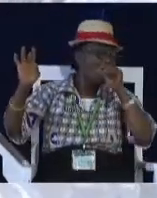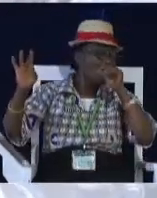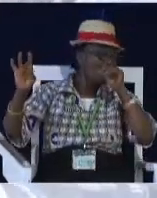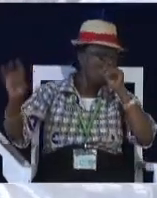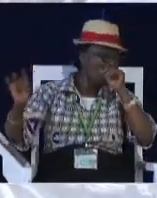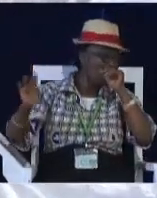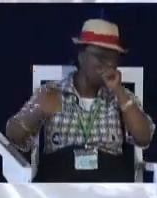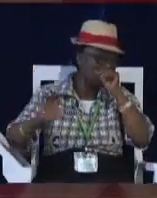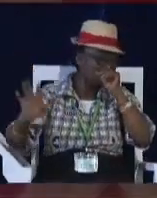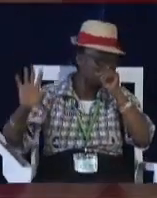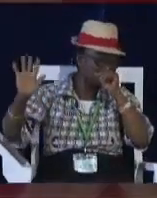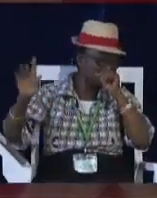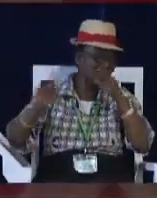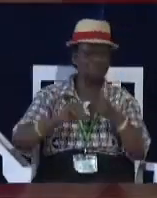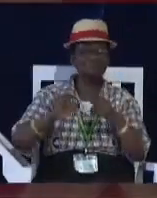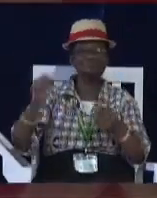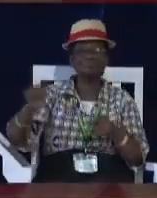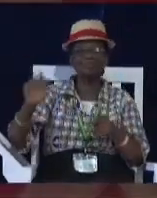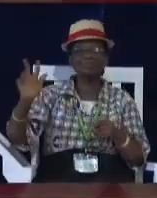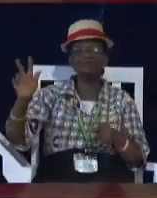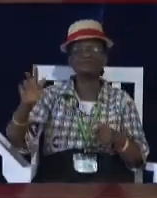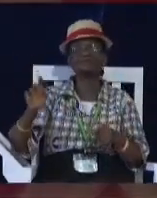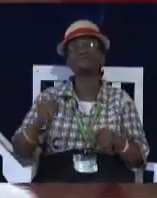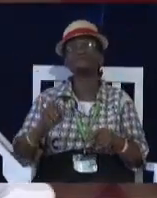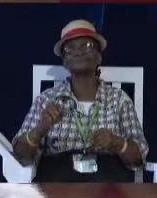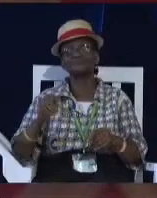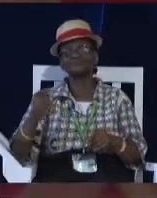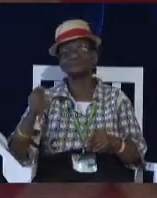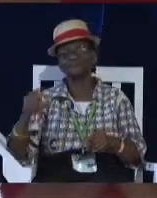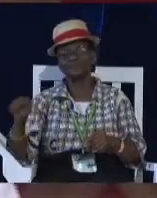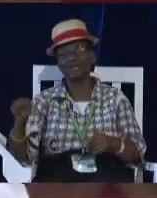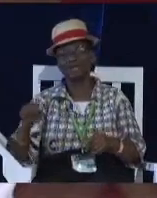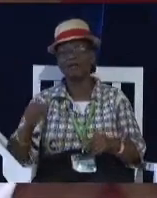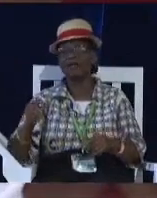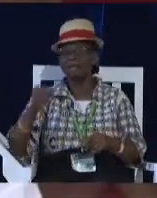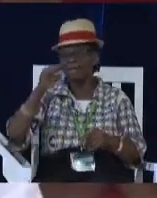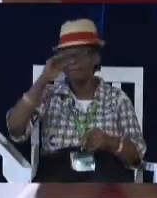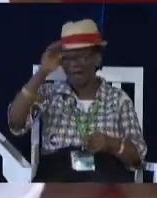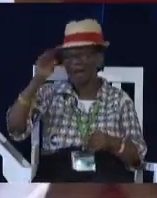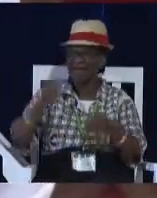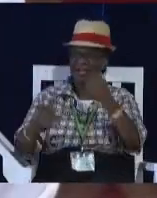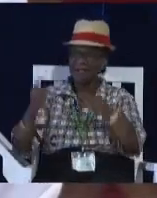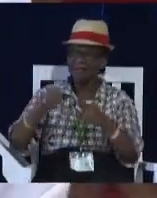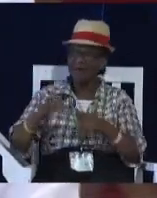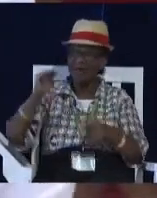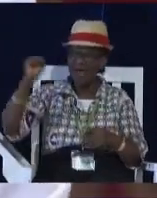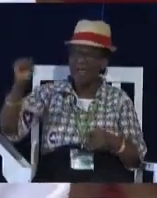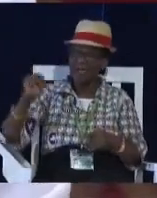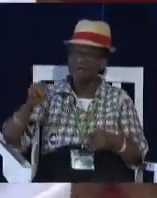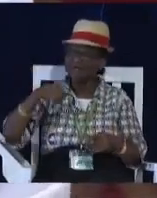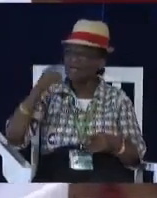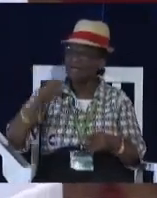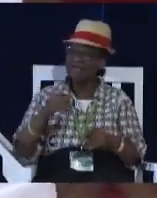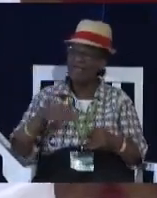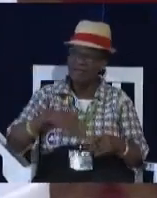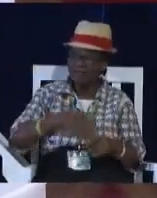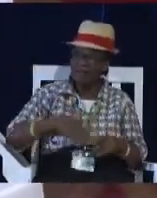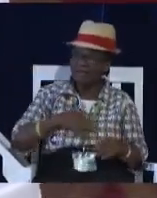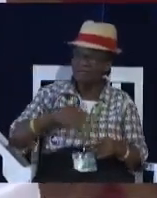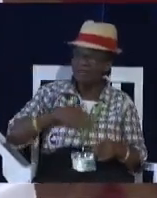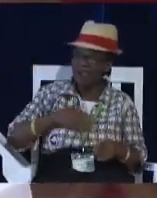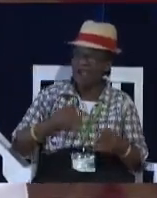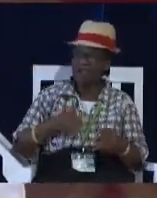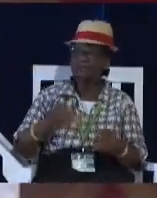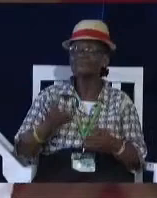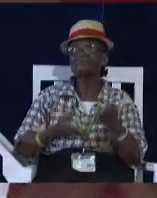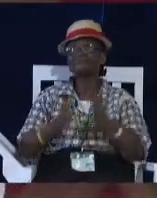a centurion came to him. Please, my servant is sick. He said, no problem, I come and heal